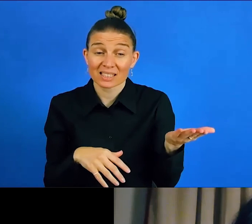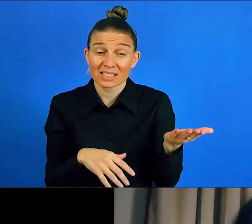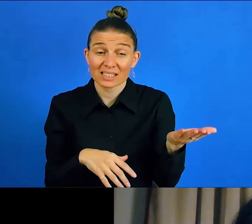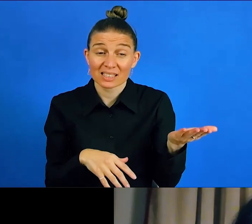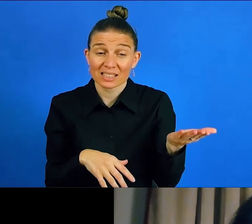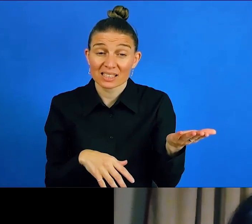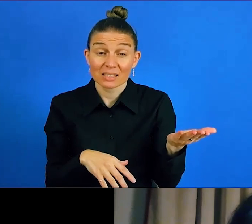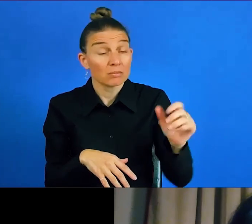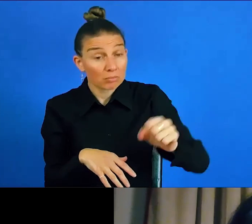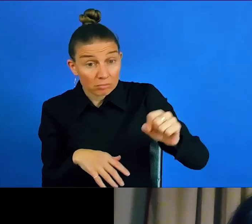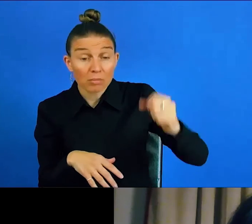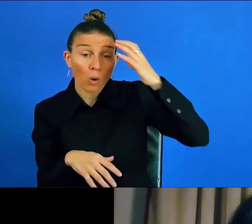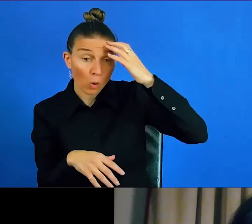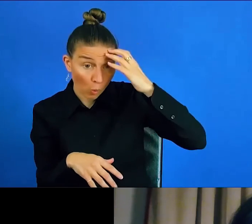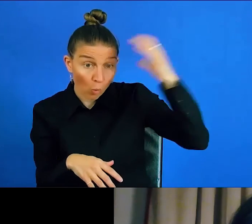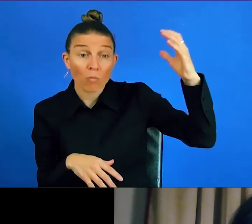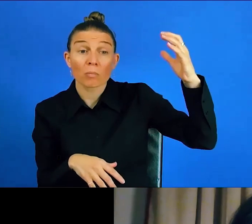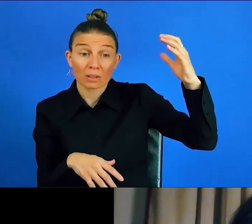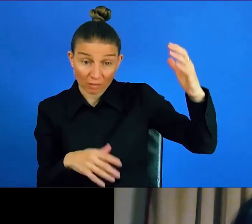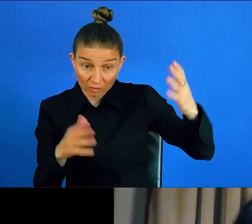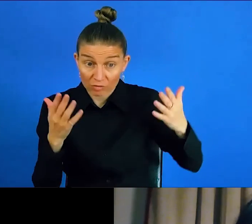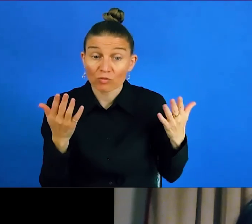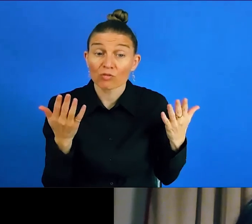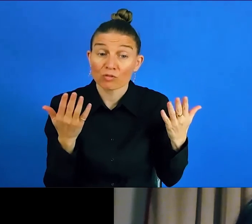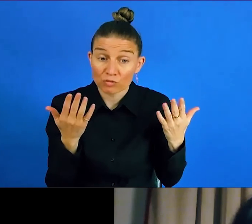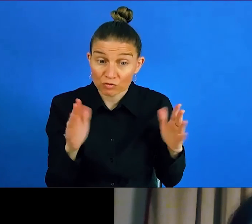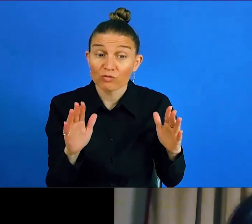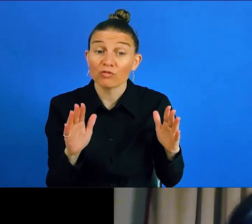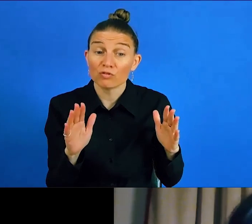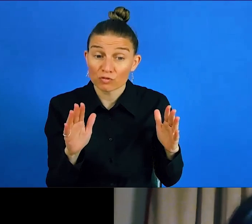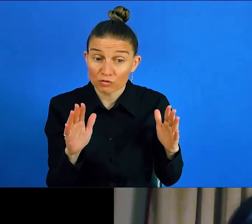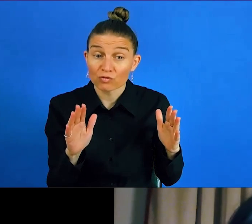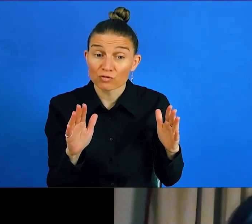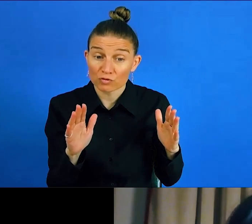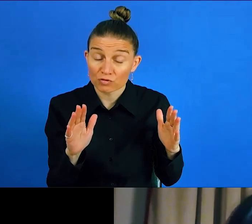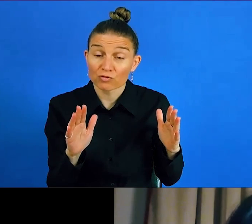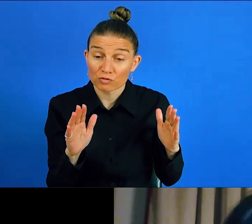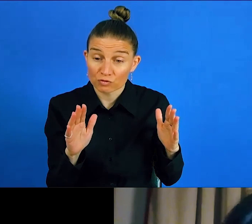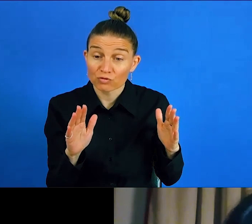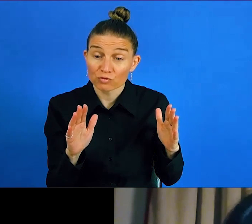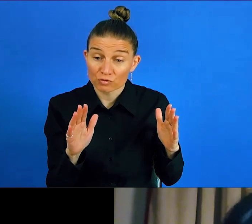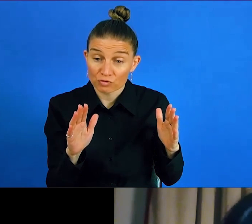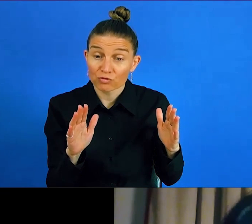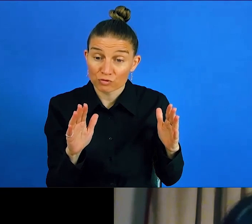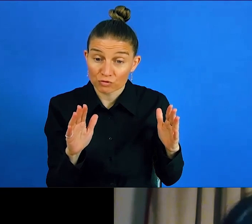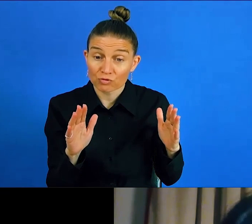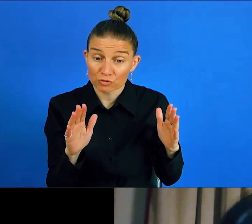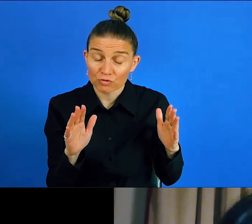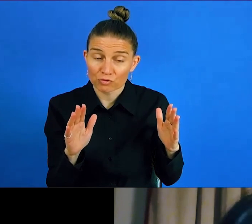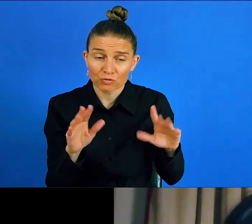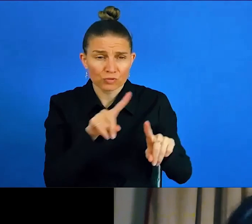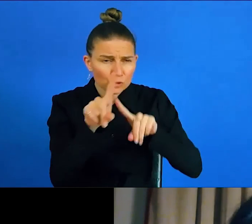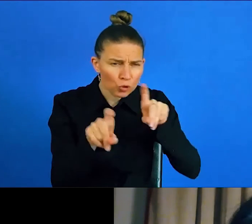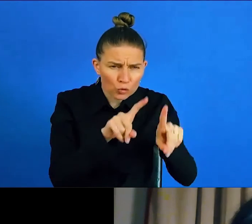already embarked, previous to COVID, on a disability survey, a detection survey, but this is not comprehensive. There's a lot